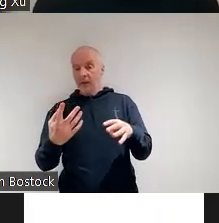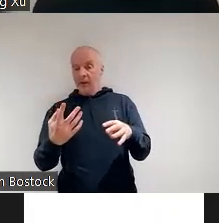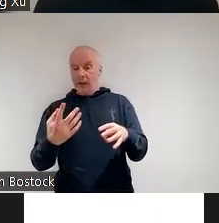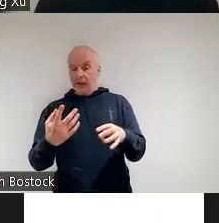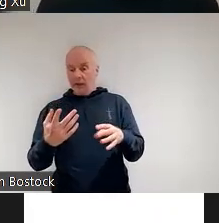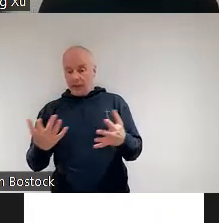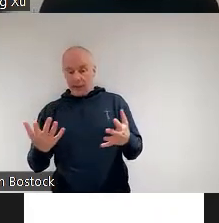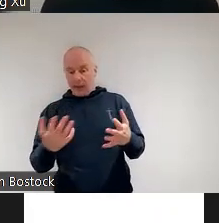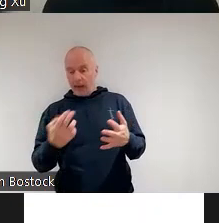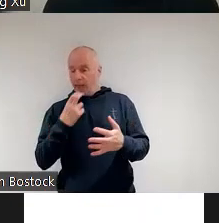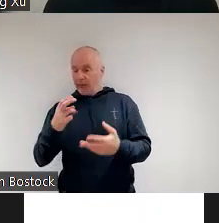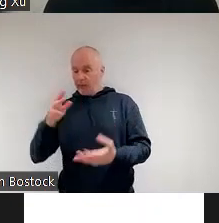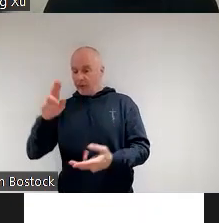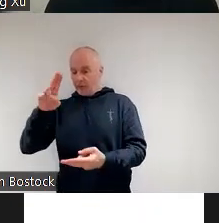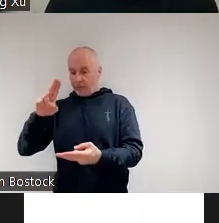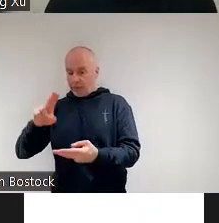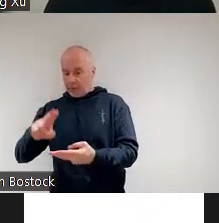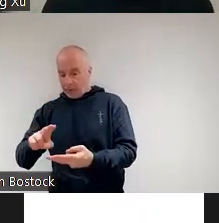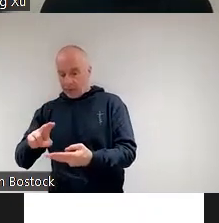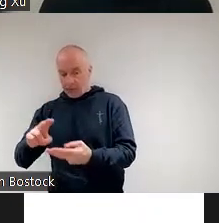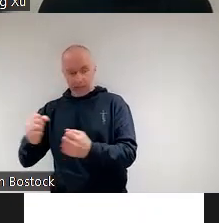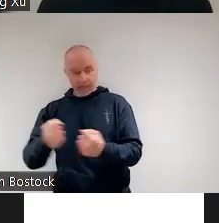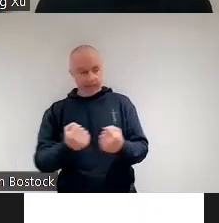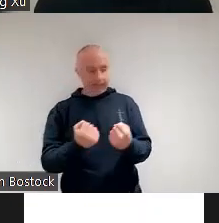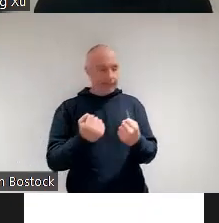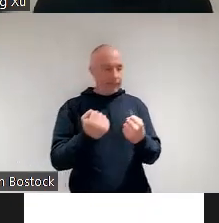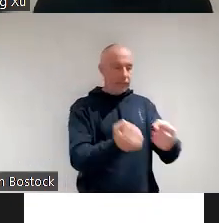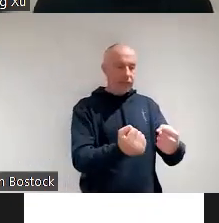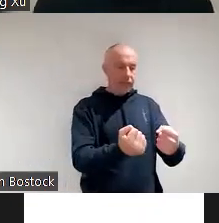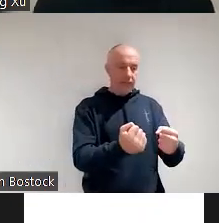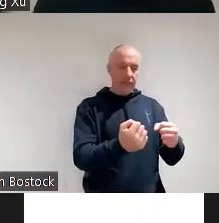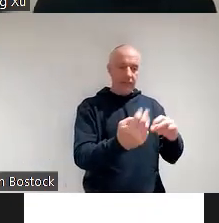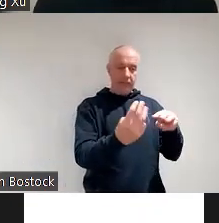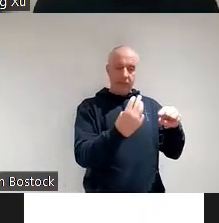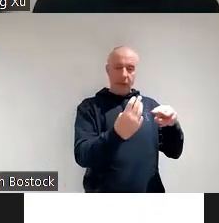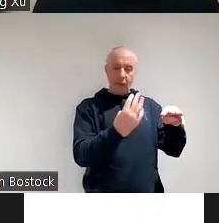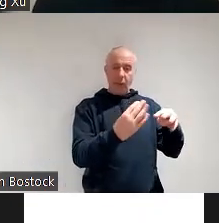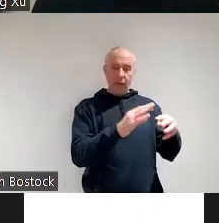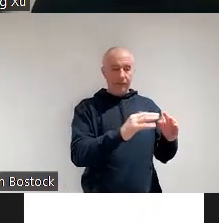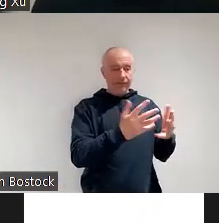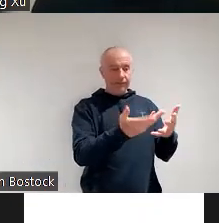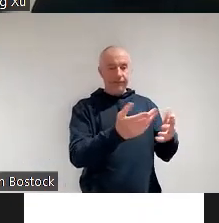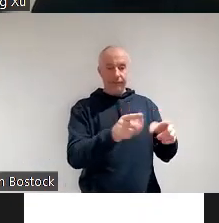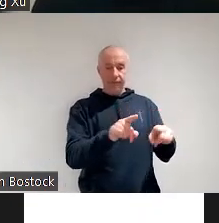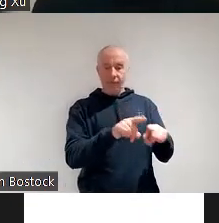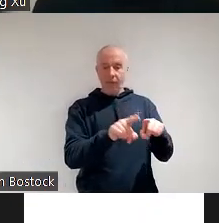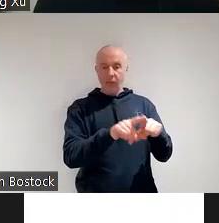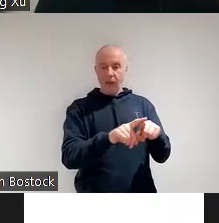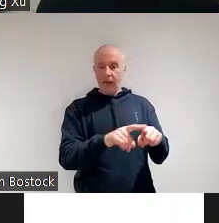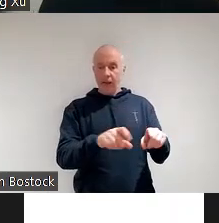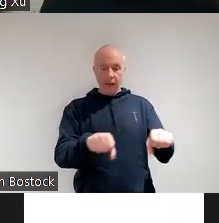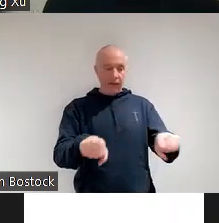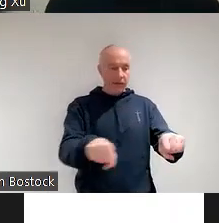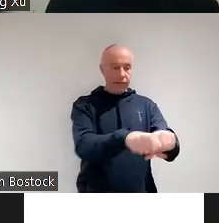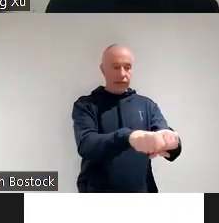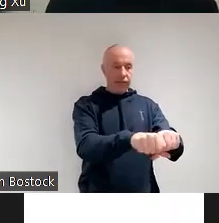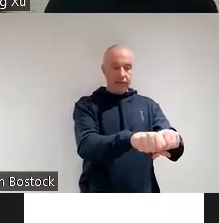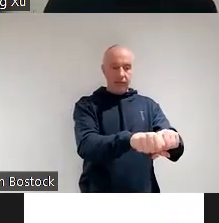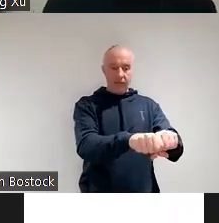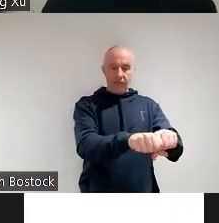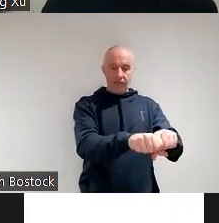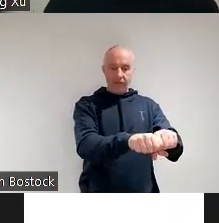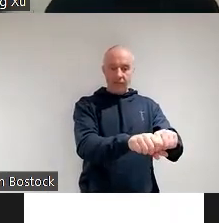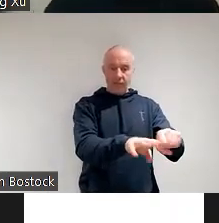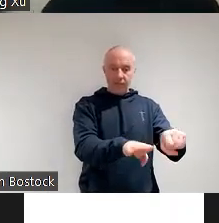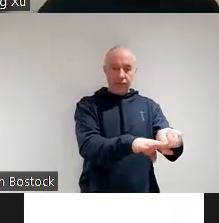up your vehicle halfway through. But that's not a big problem because you need to go to the service because of different sorts of reasons anyway. But you wouldn't stay